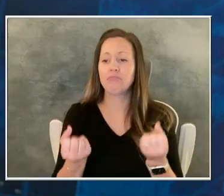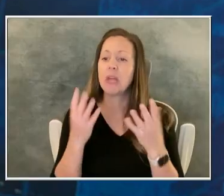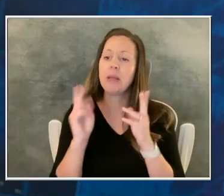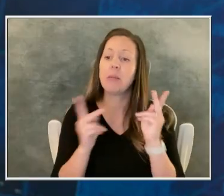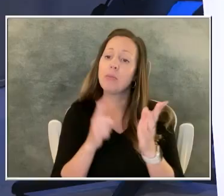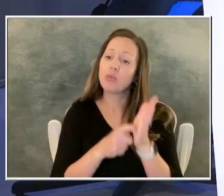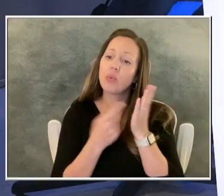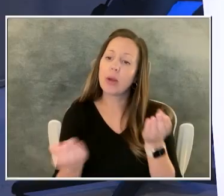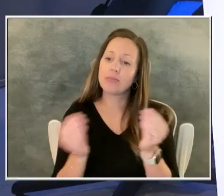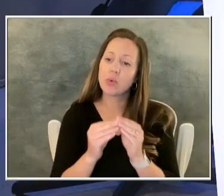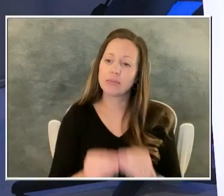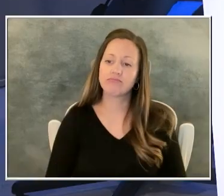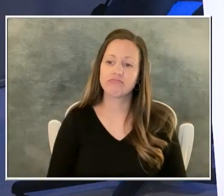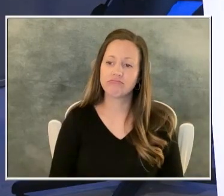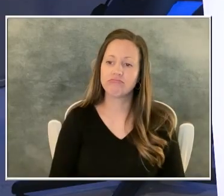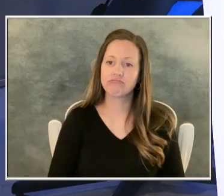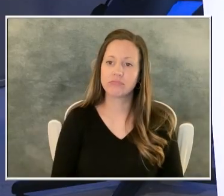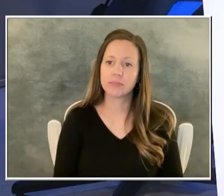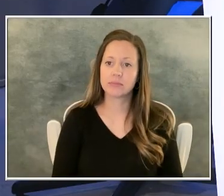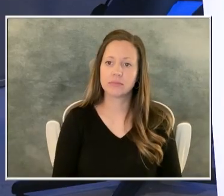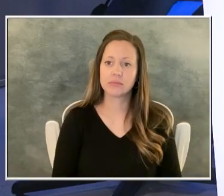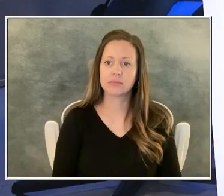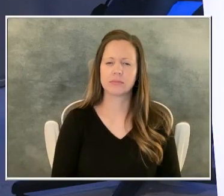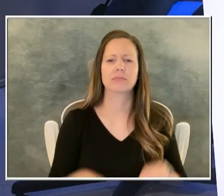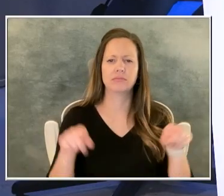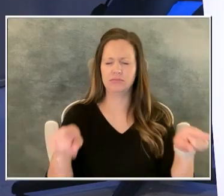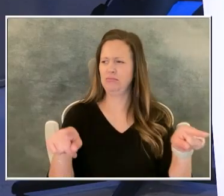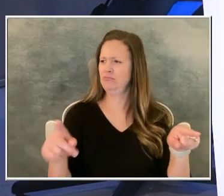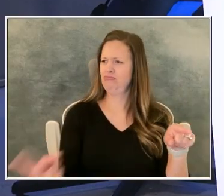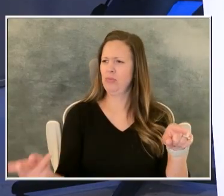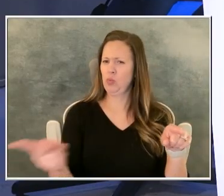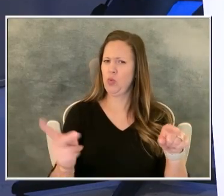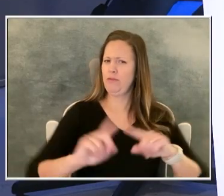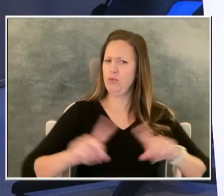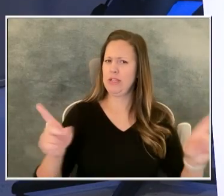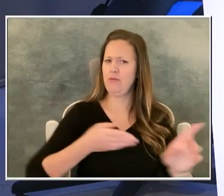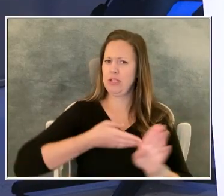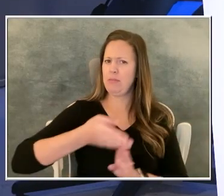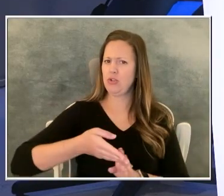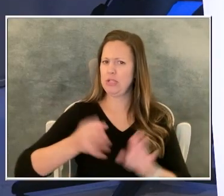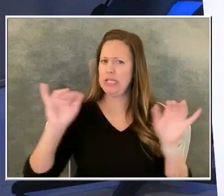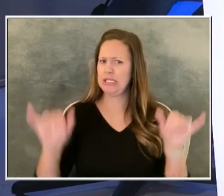Why is it that doctors from two different specialties are doing the same procedure? Is that pretty typical?